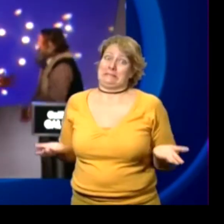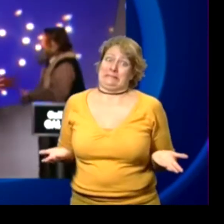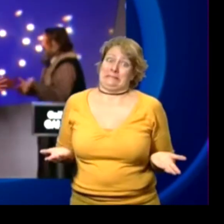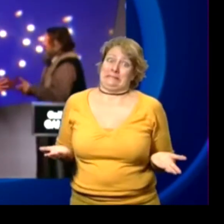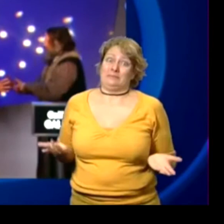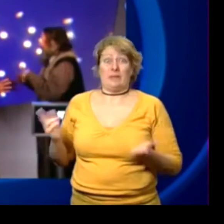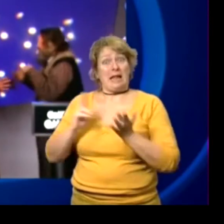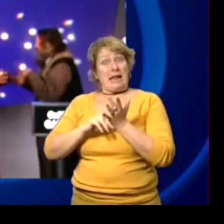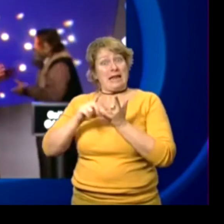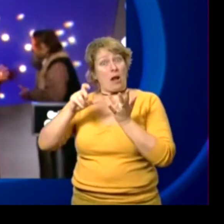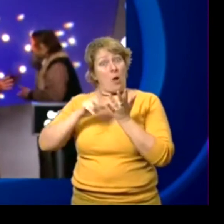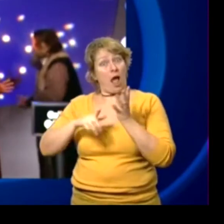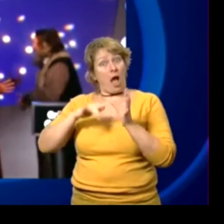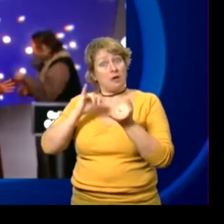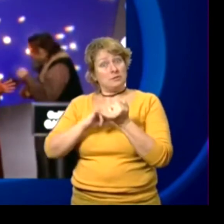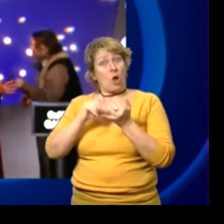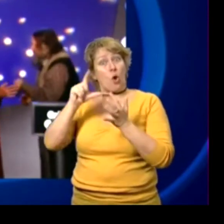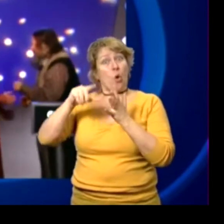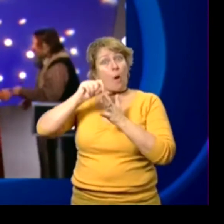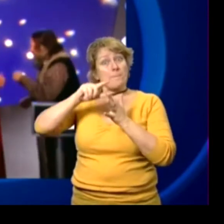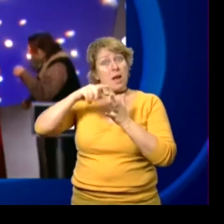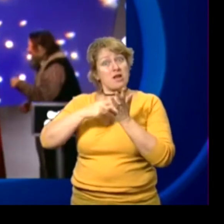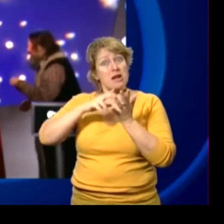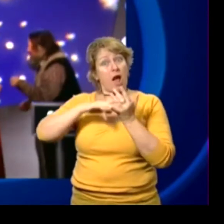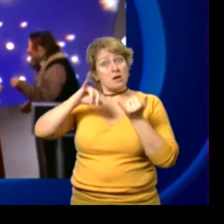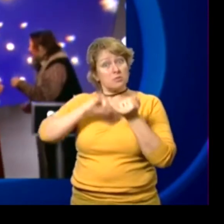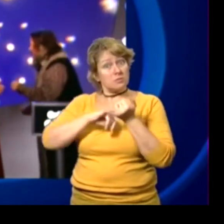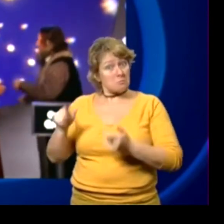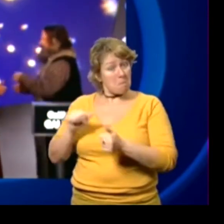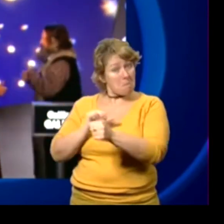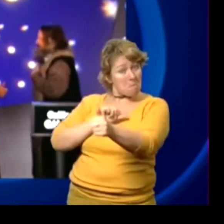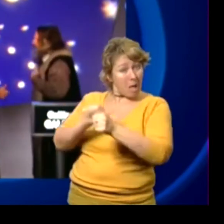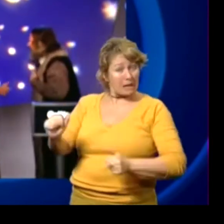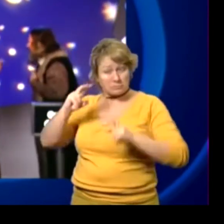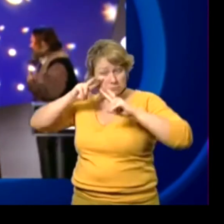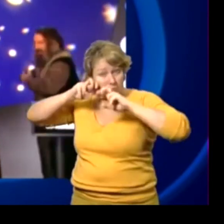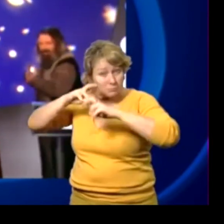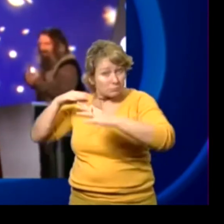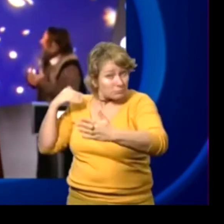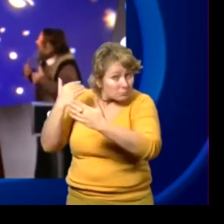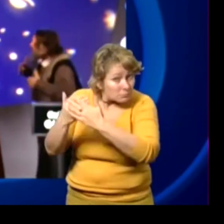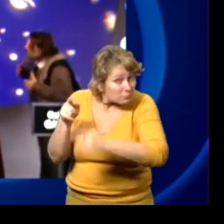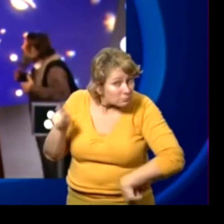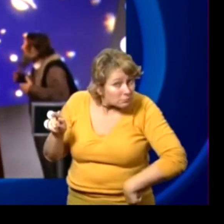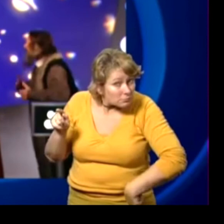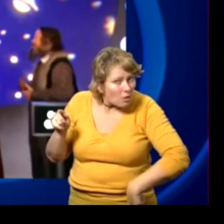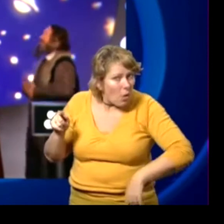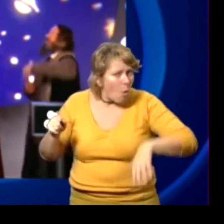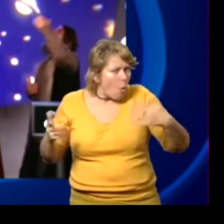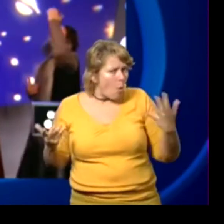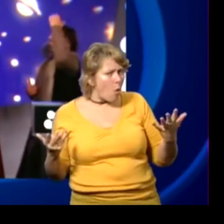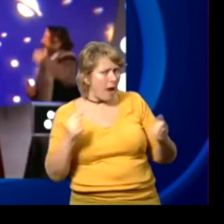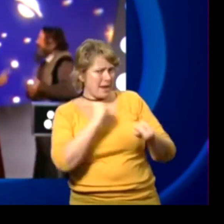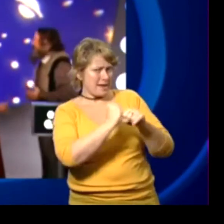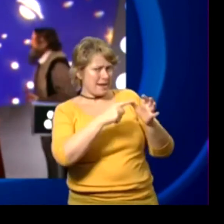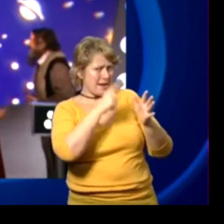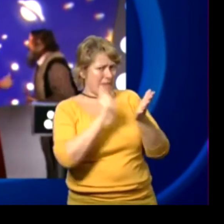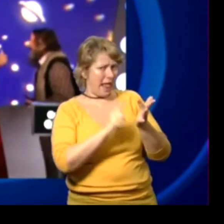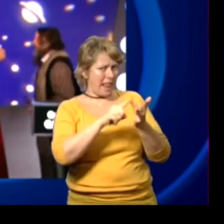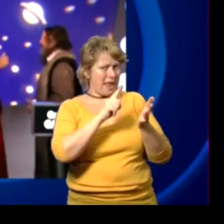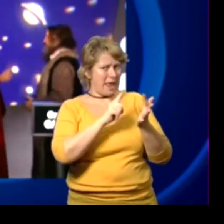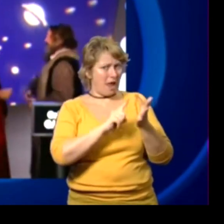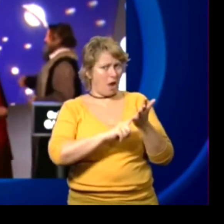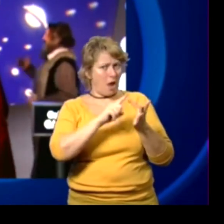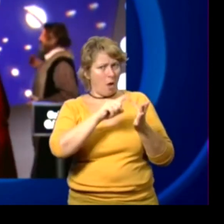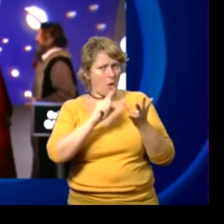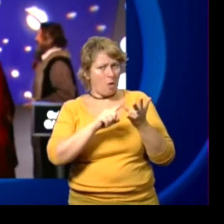Well, will Nicholas Copernicus be elected greatest scientific investigator of all time? Or will it be Galileo